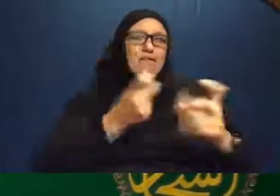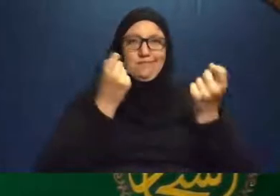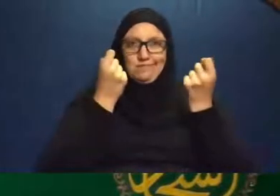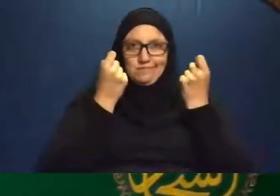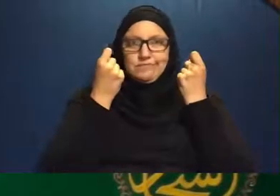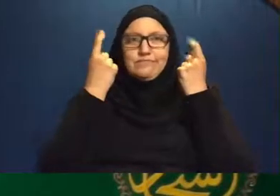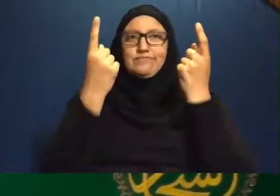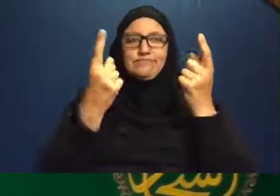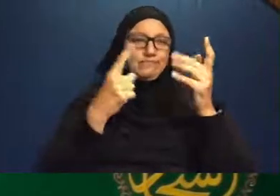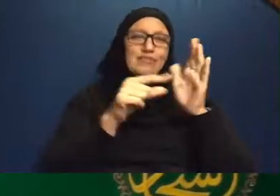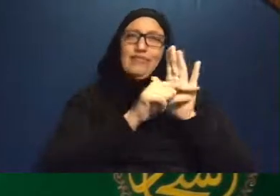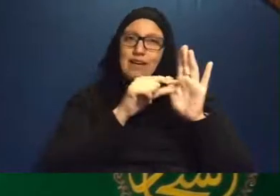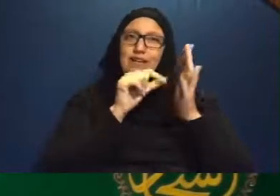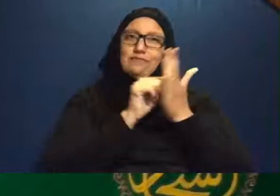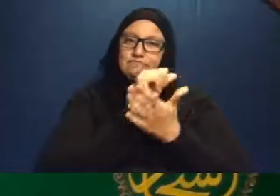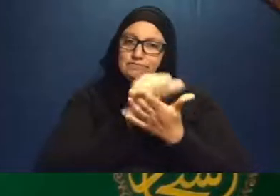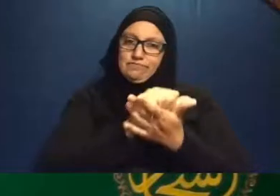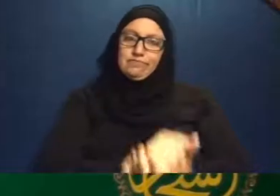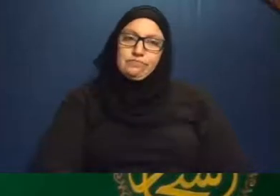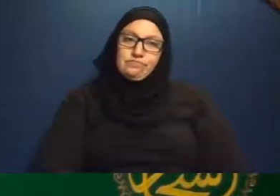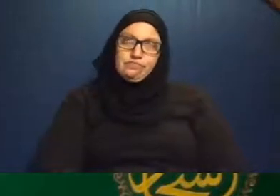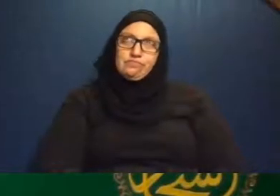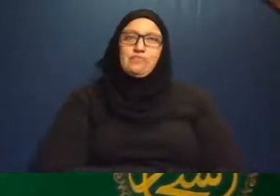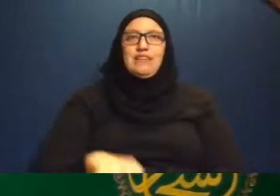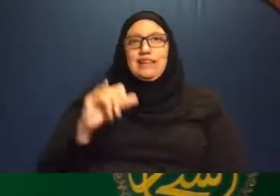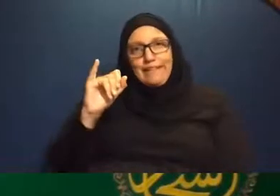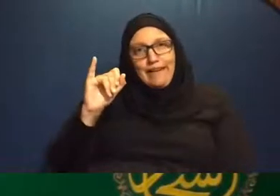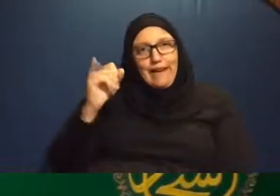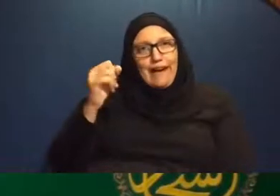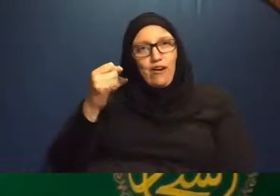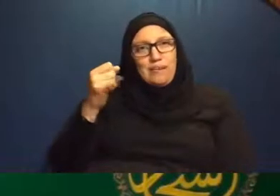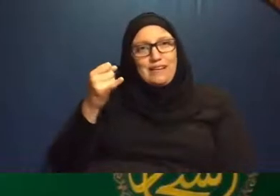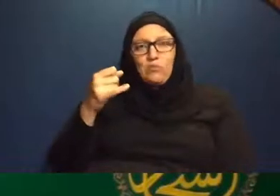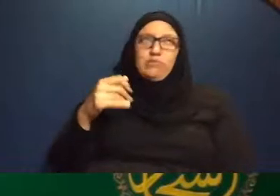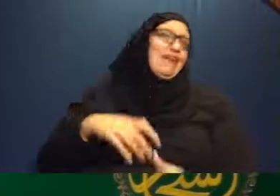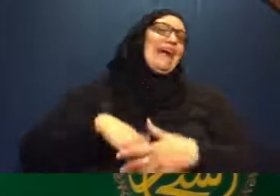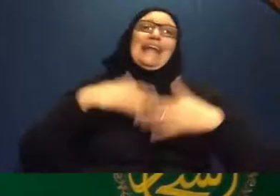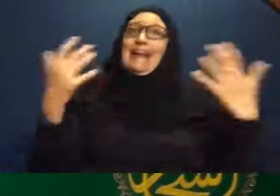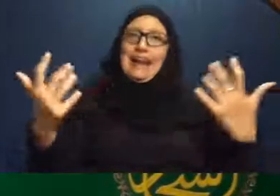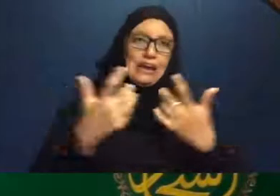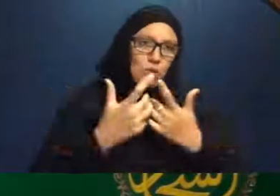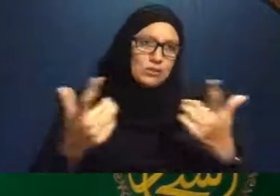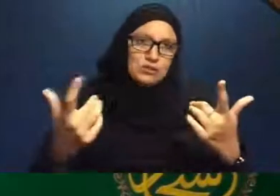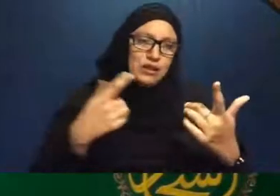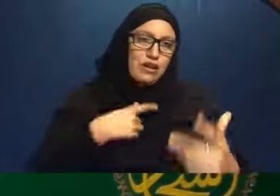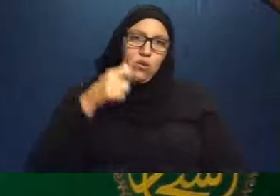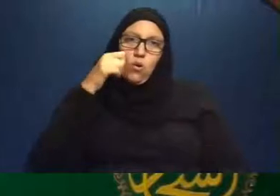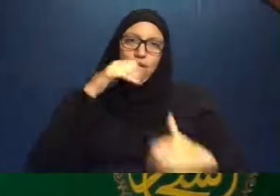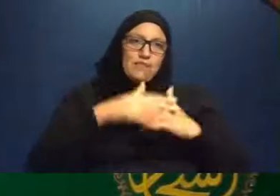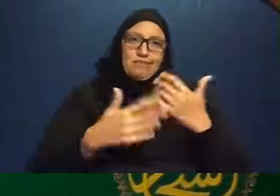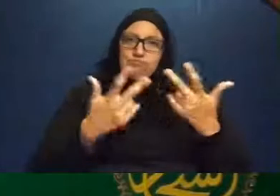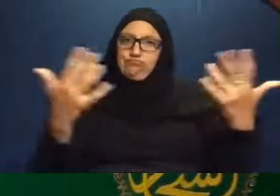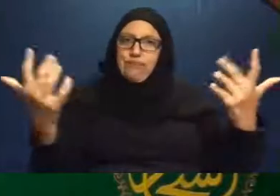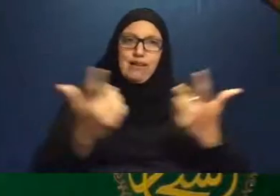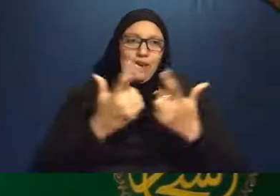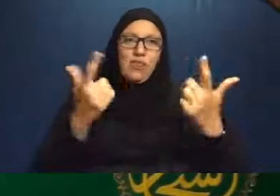here so that we understand the ayah accurately. See, in Arabic, there are two, in many languages that